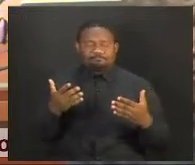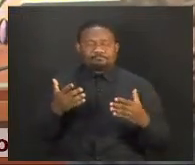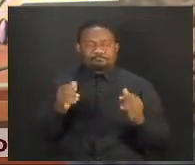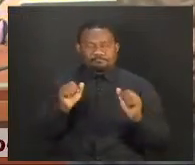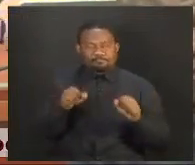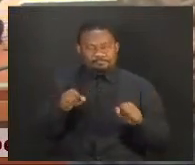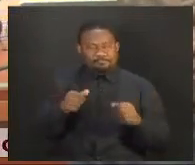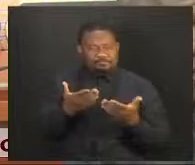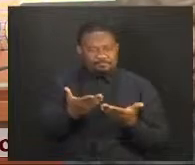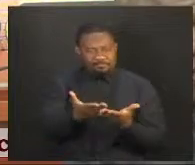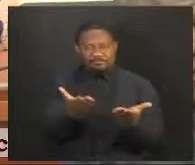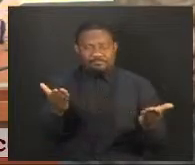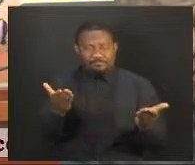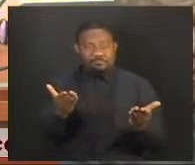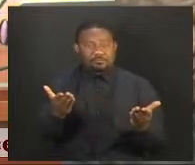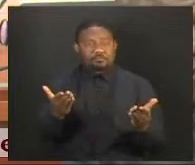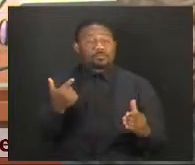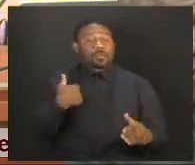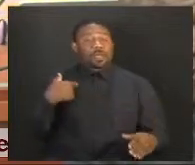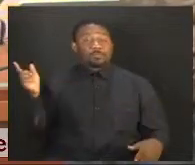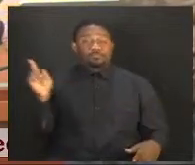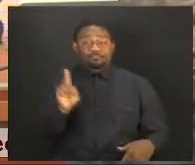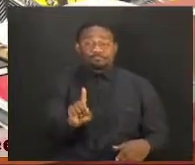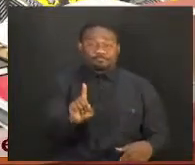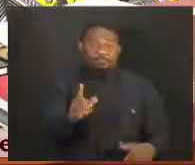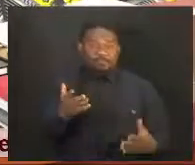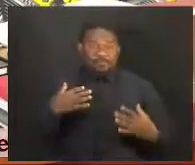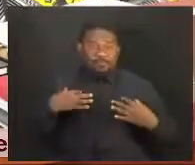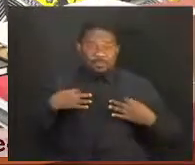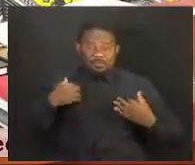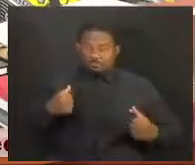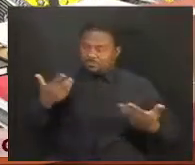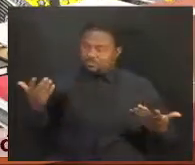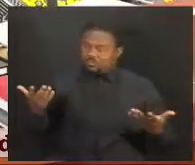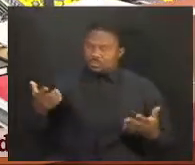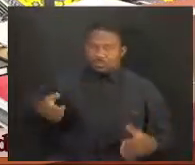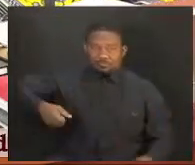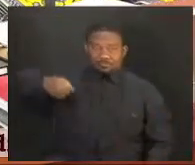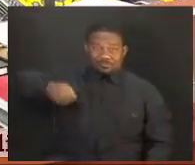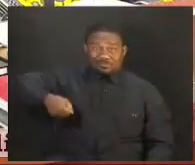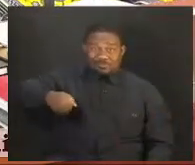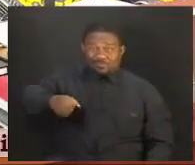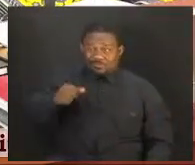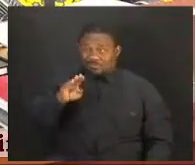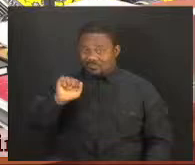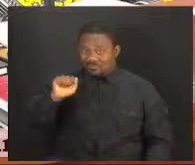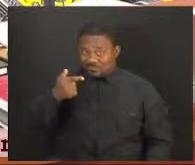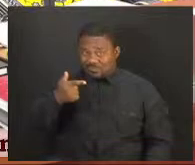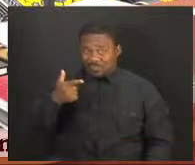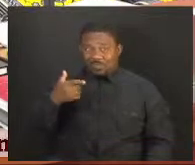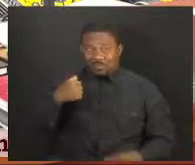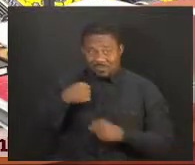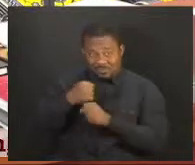Mr. Speaker, today I came to this chamber with made-in-Ghana bag, signifying,